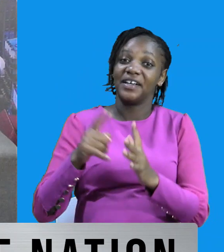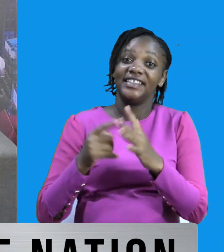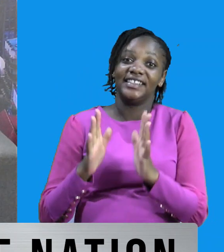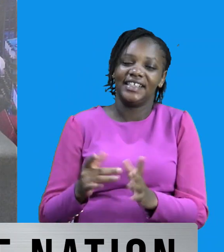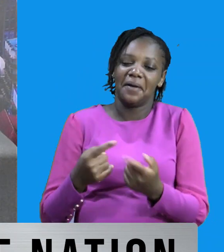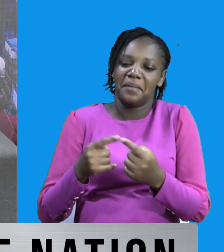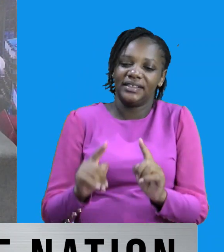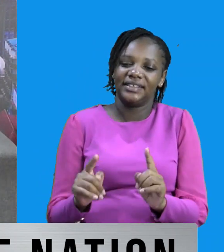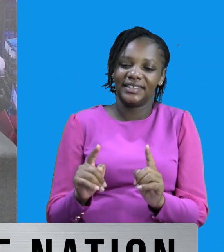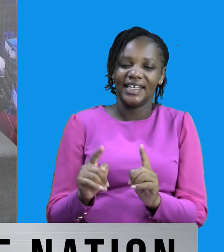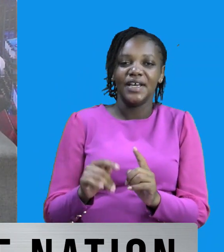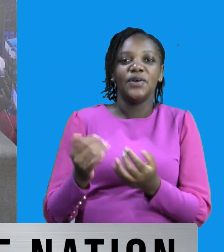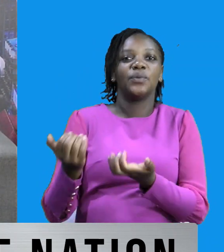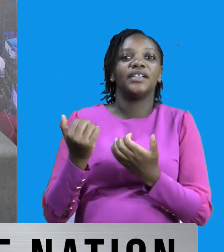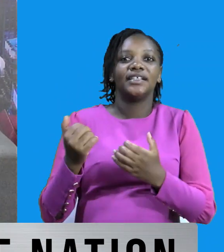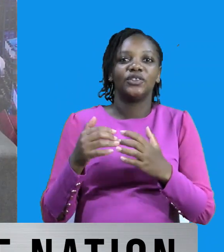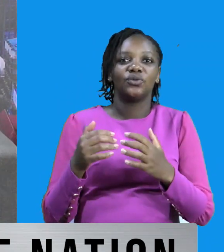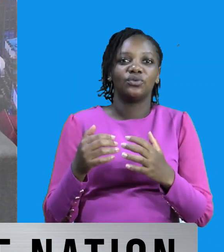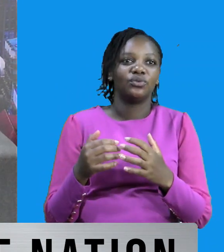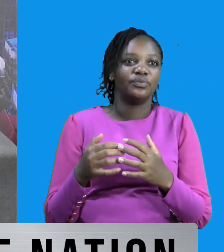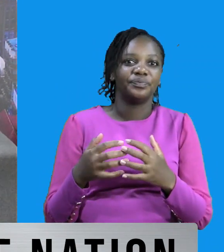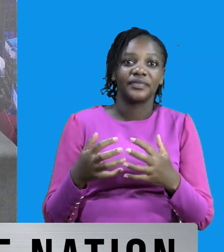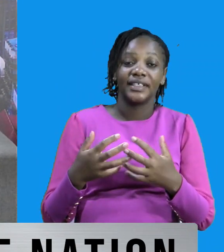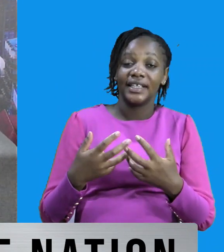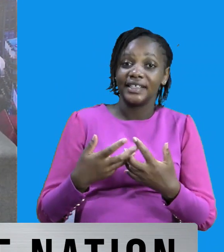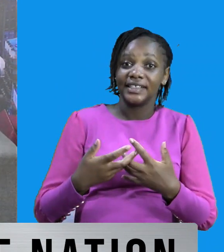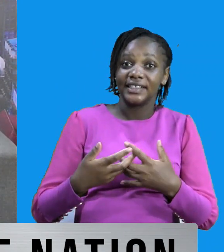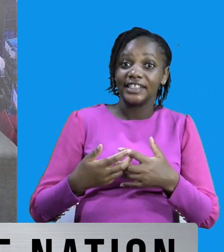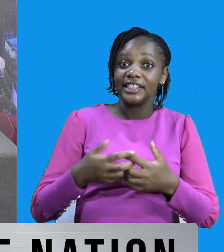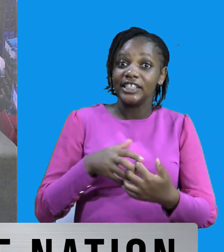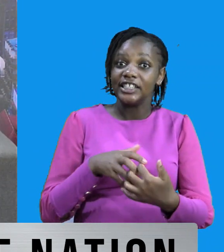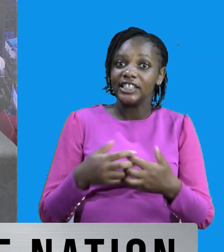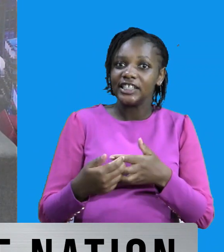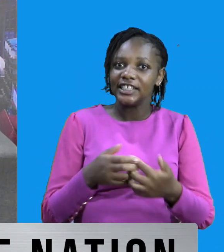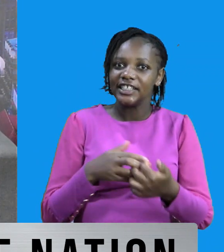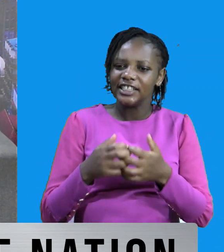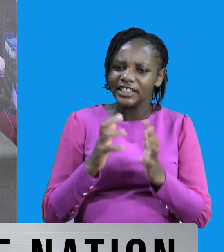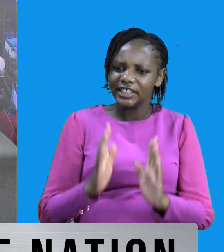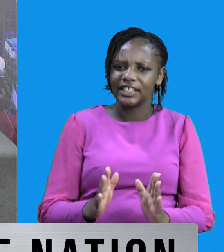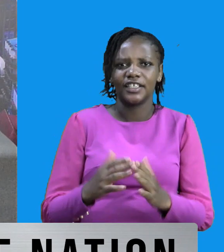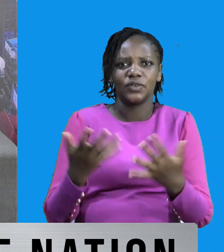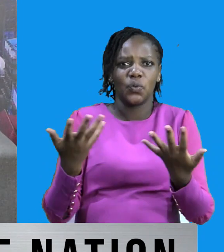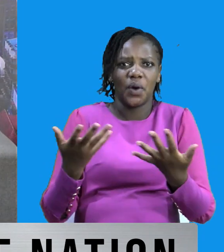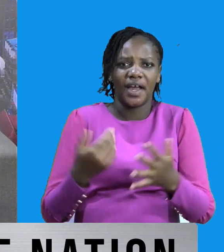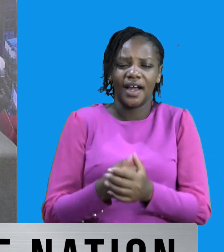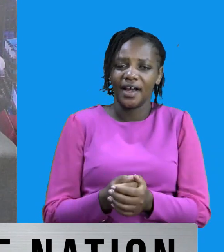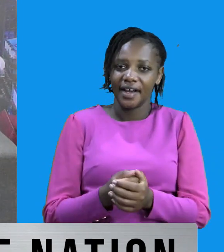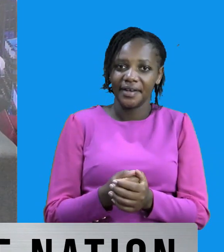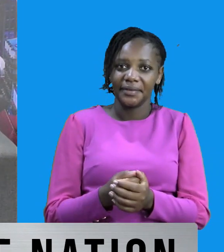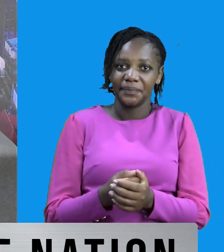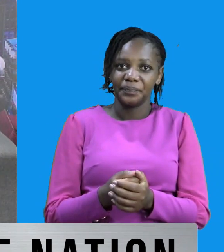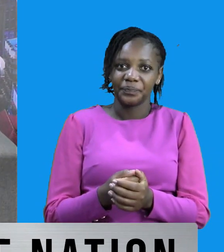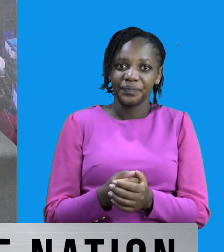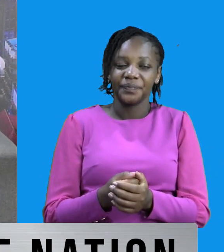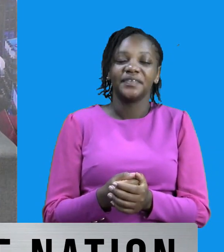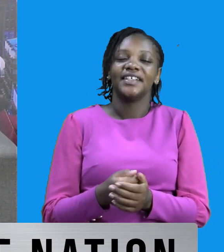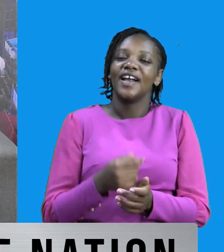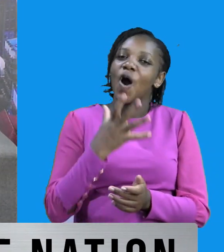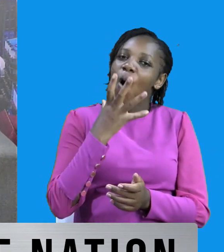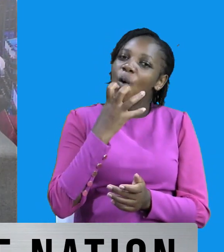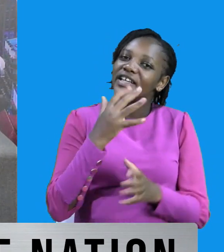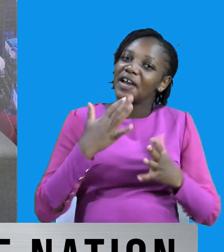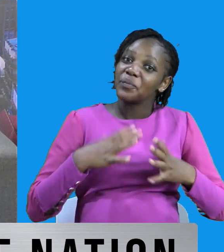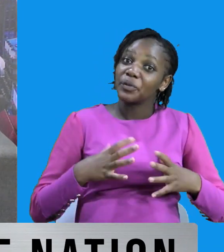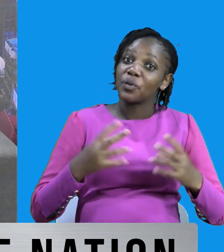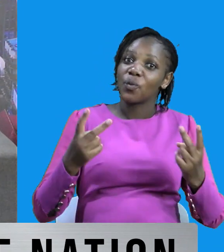that we must ask ourselves, where are these engineers? Where are they? Okay. Yeah. Anyway, ODM people watching,